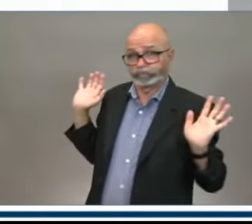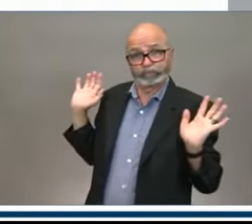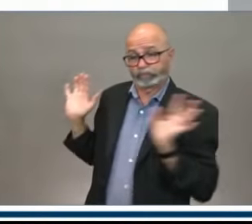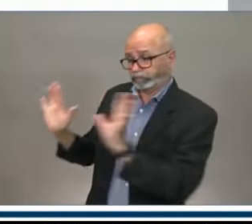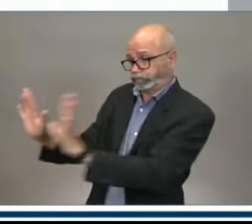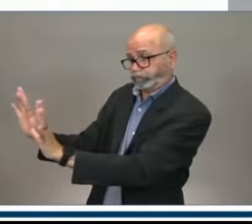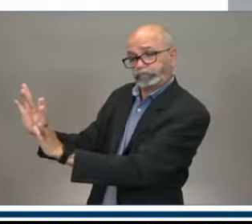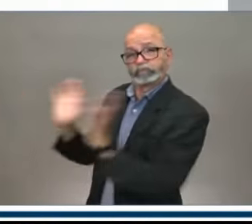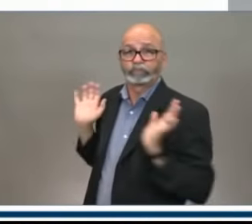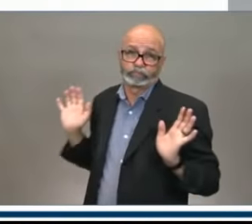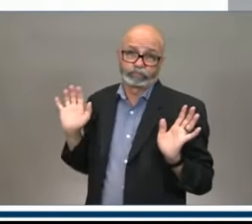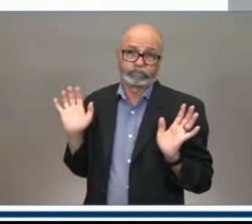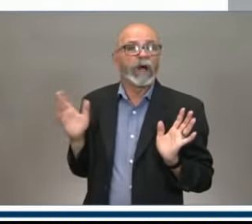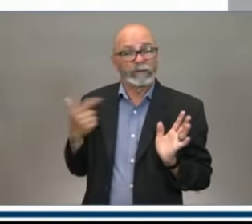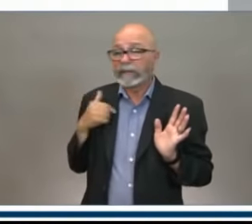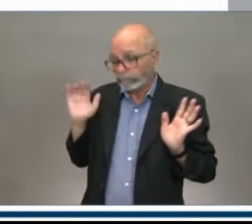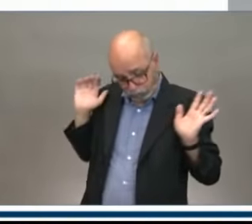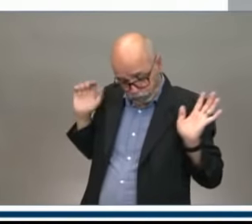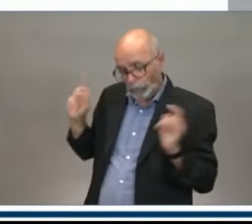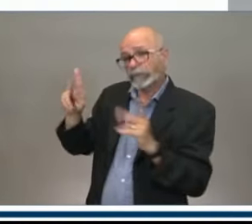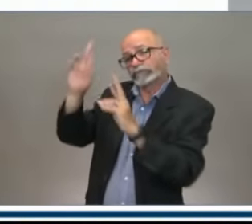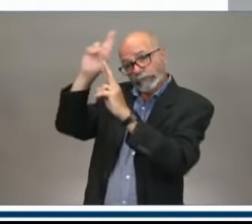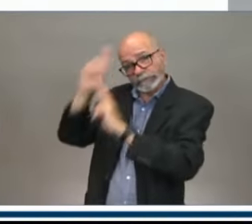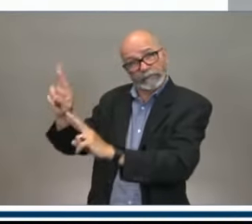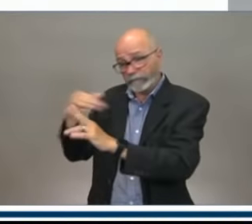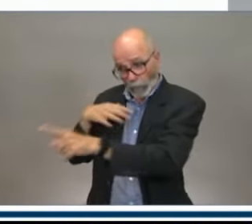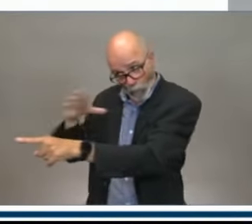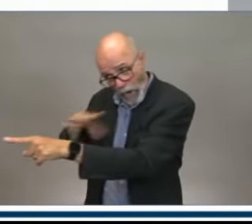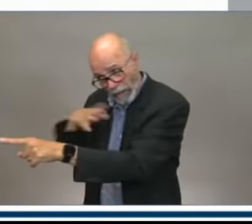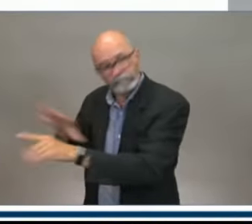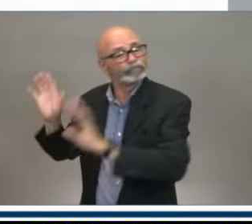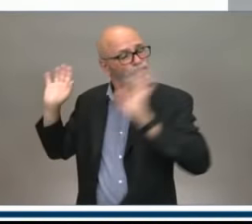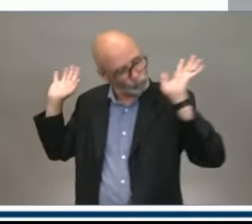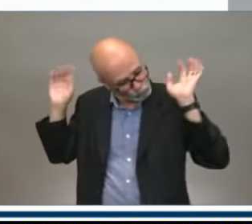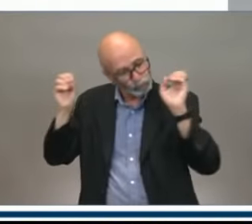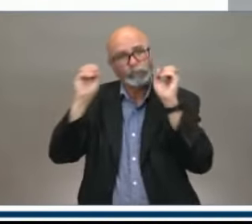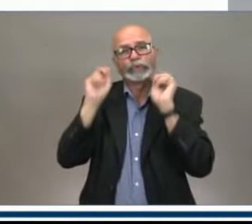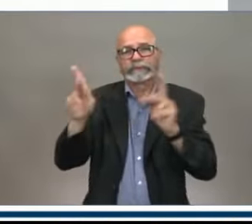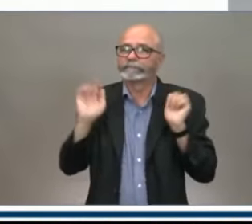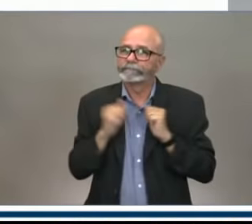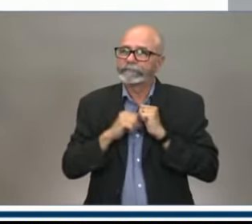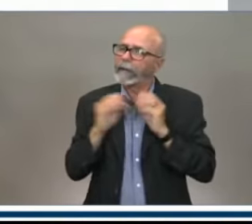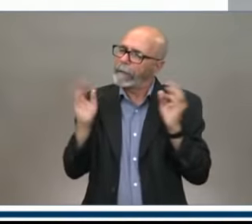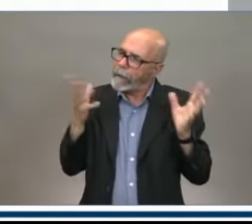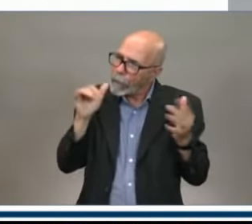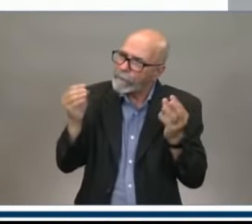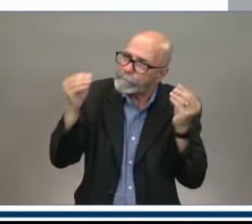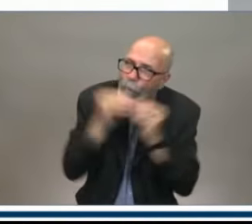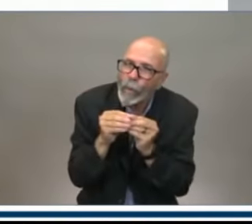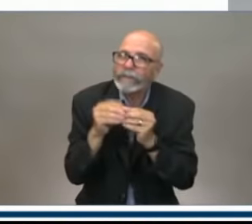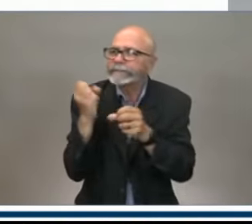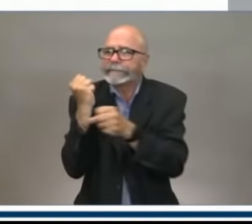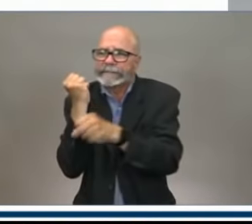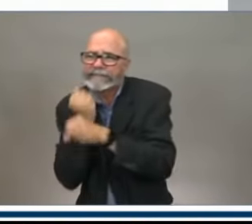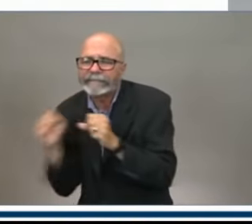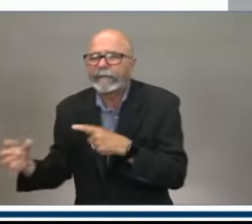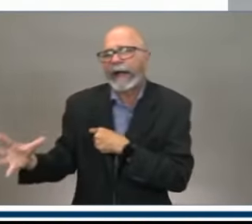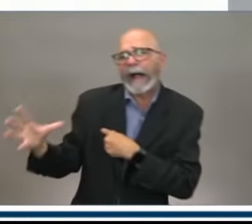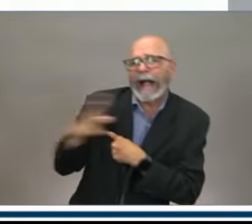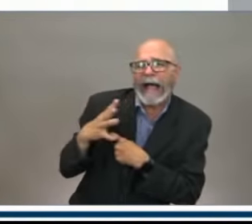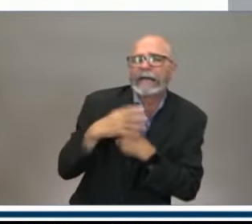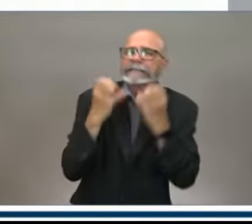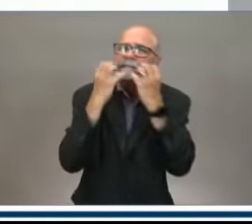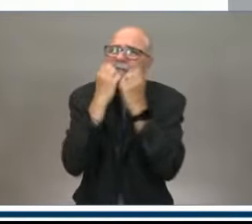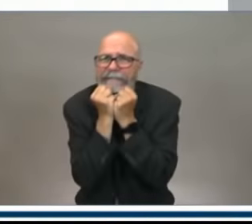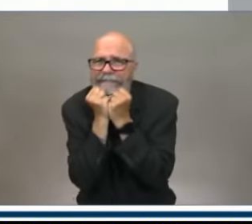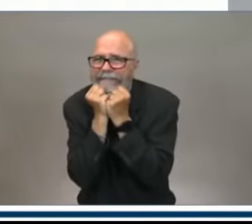we're respecting their wish if they want to go further and have increased levels of safety that can absolutely do this. So again, this